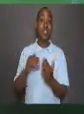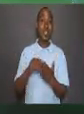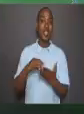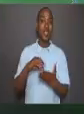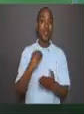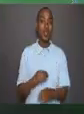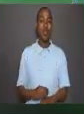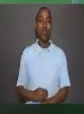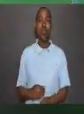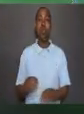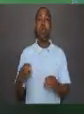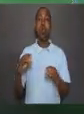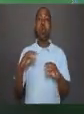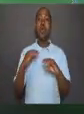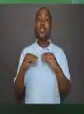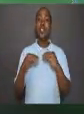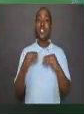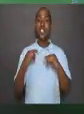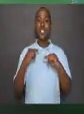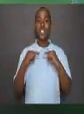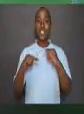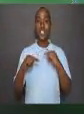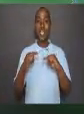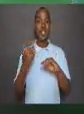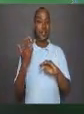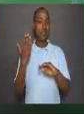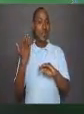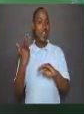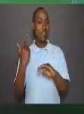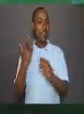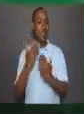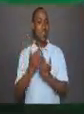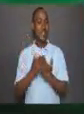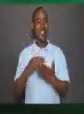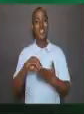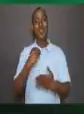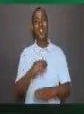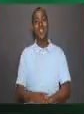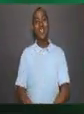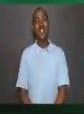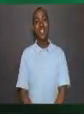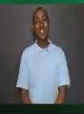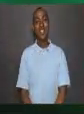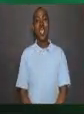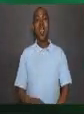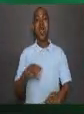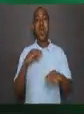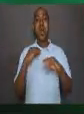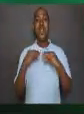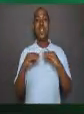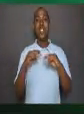about concentration gradient in our last lesson. The